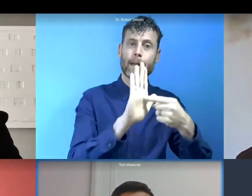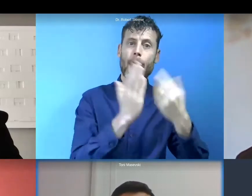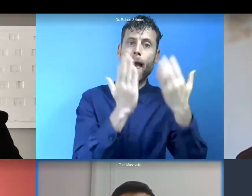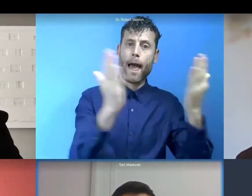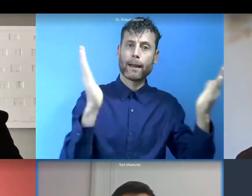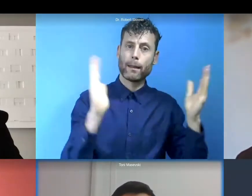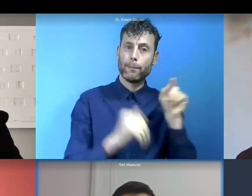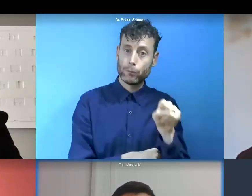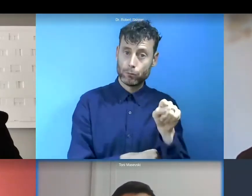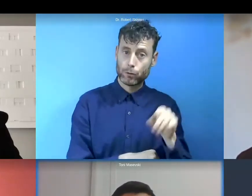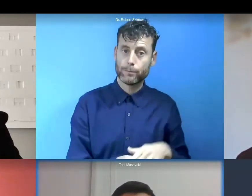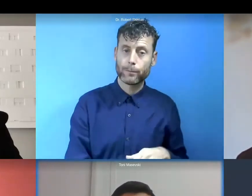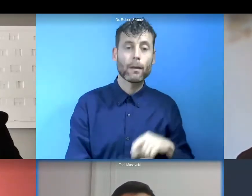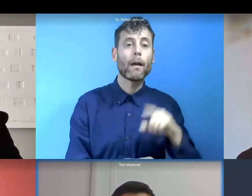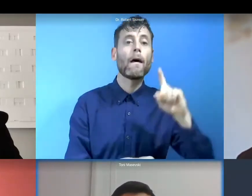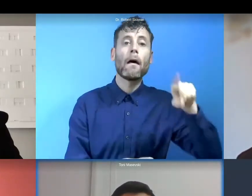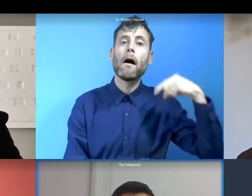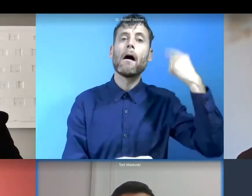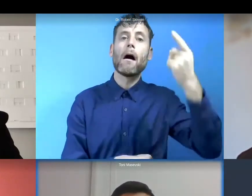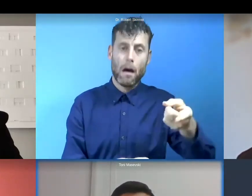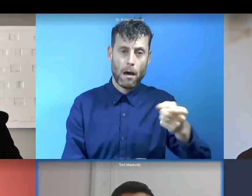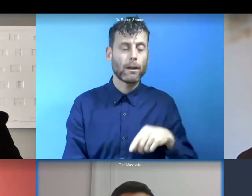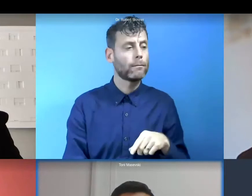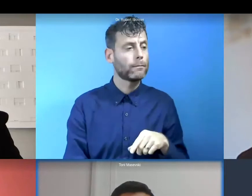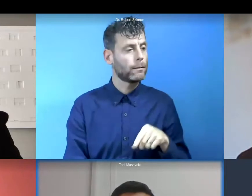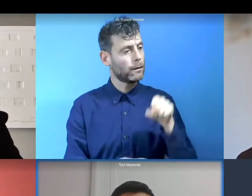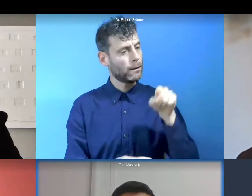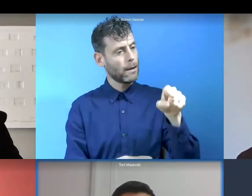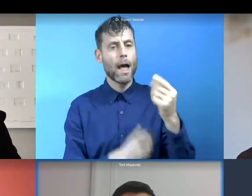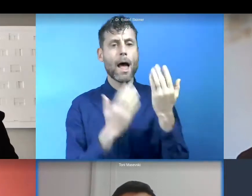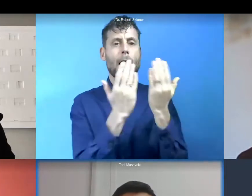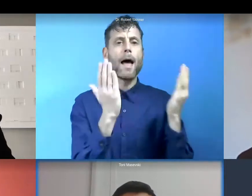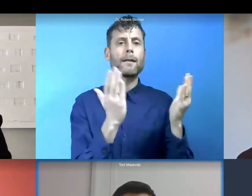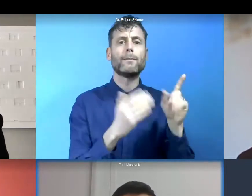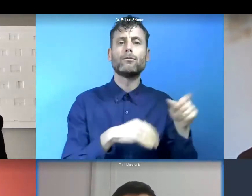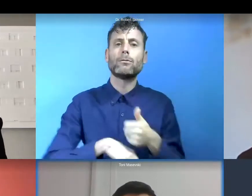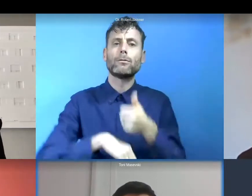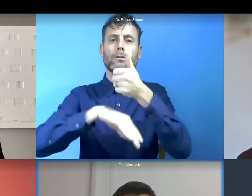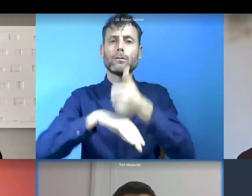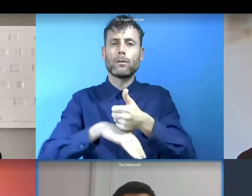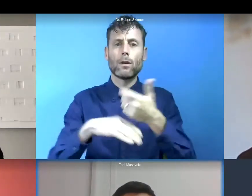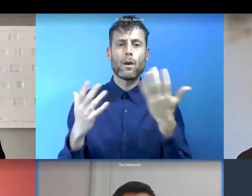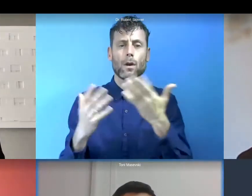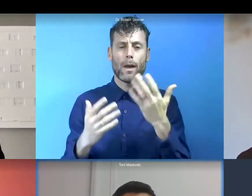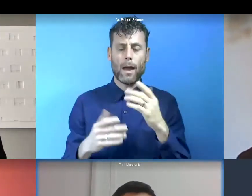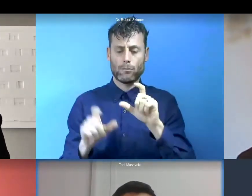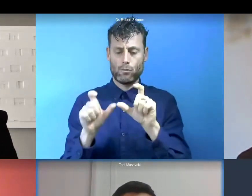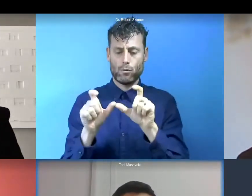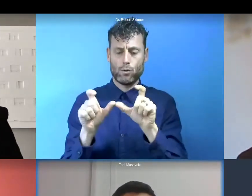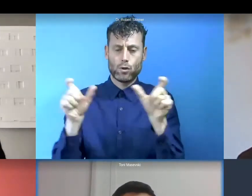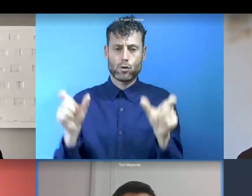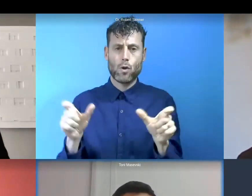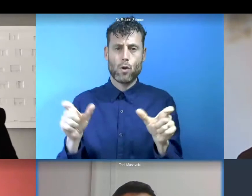that afterwards were placed as an exhibition in the Skopje Urban Living Lab offices. And